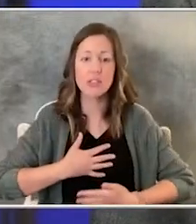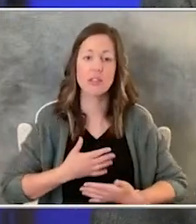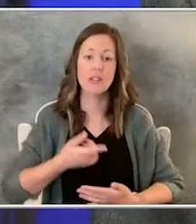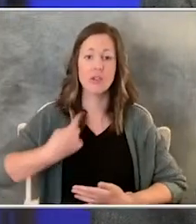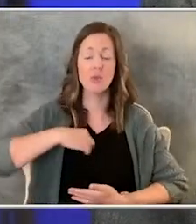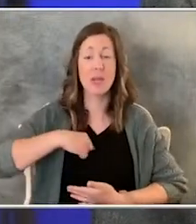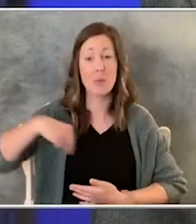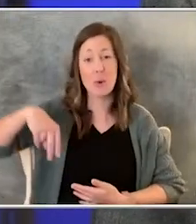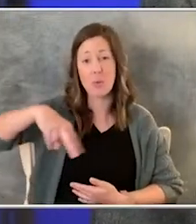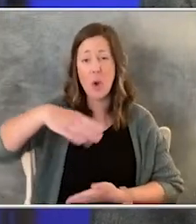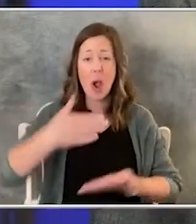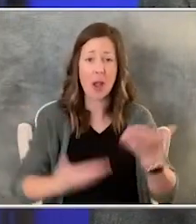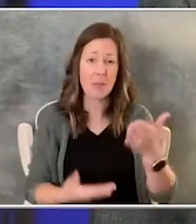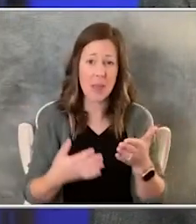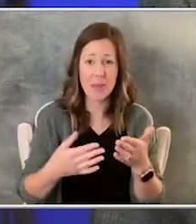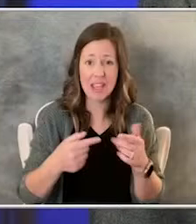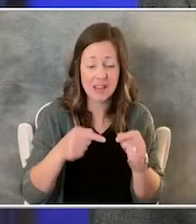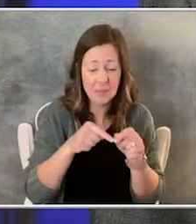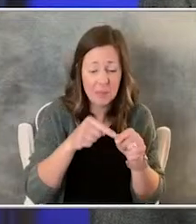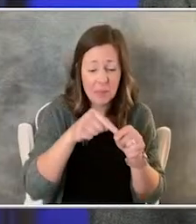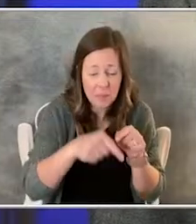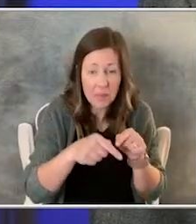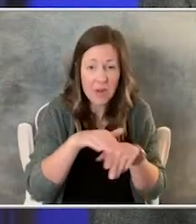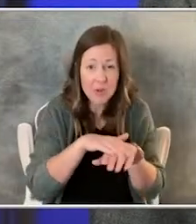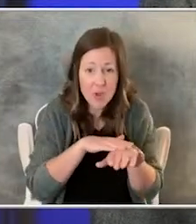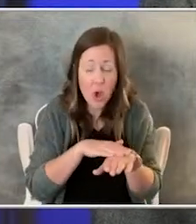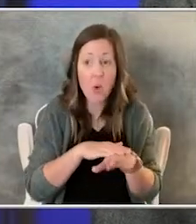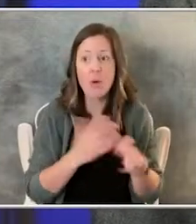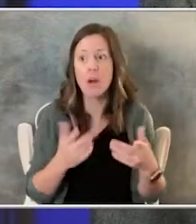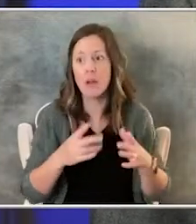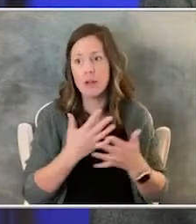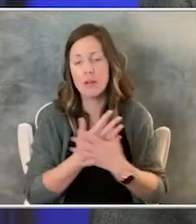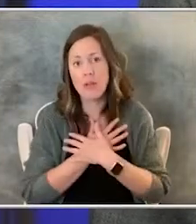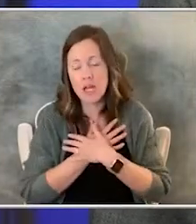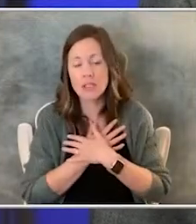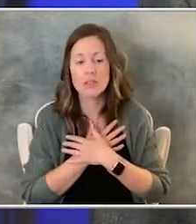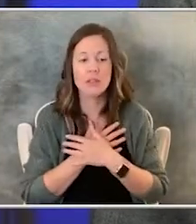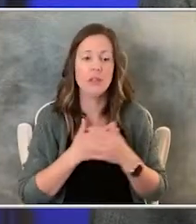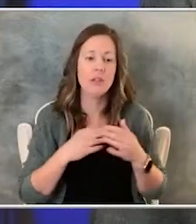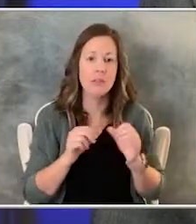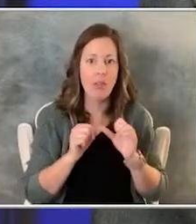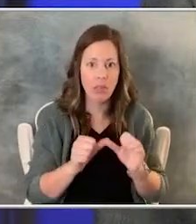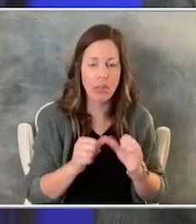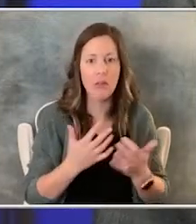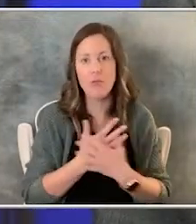But then we had those acoustic ceilings, so we're taking all that down. We're